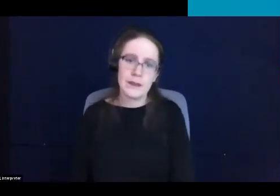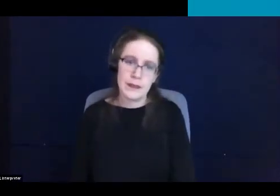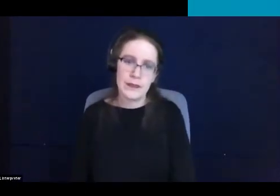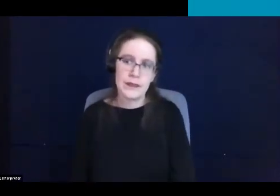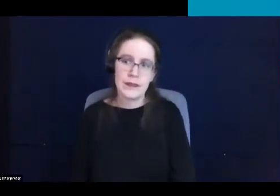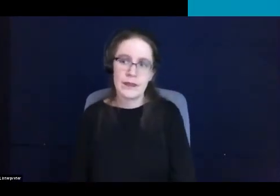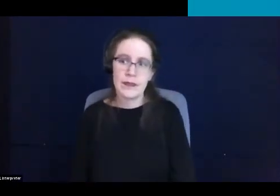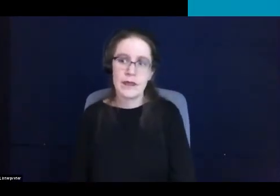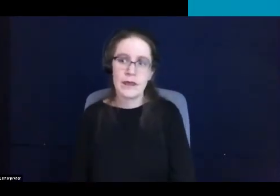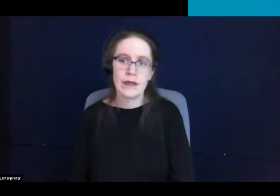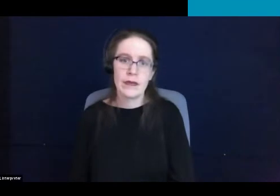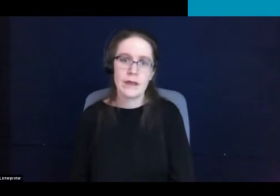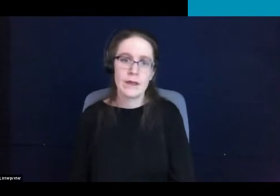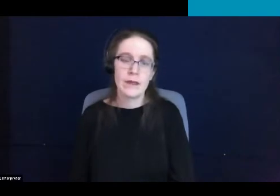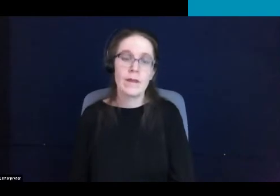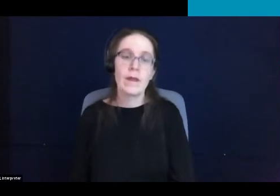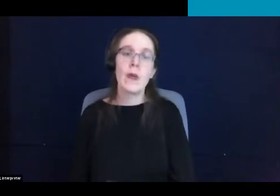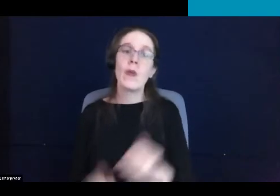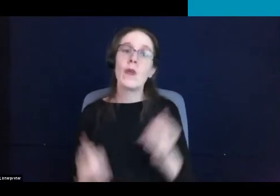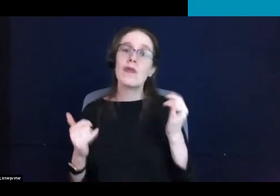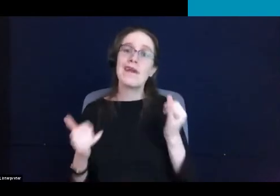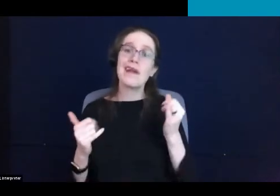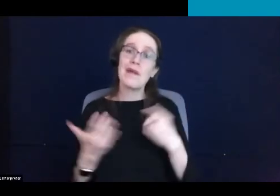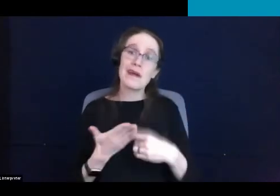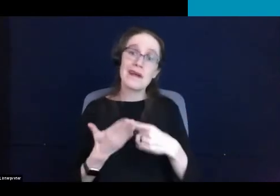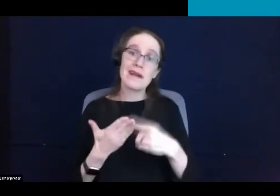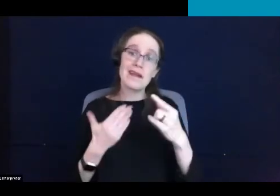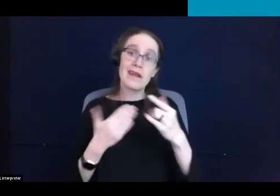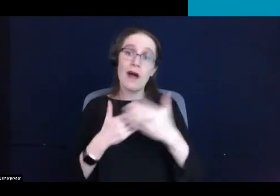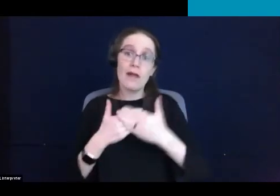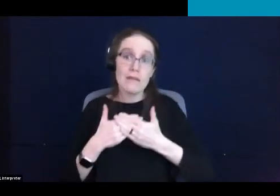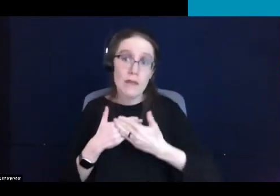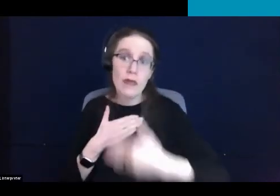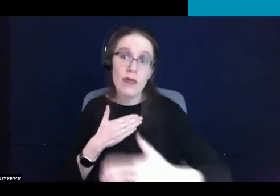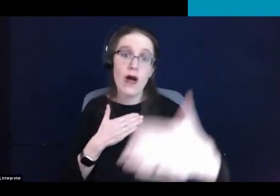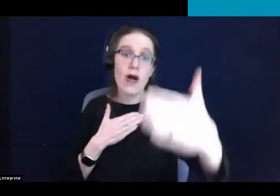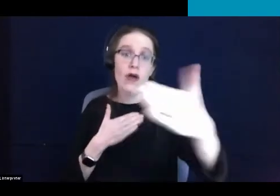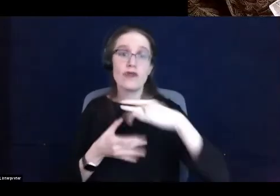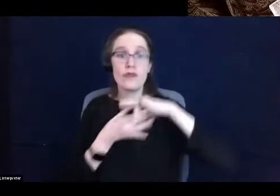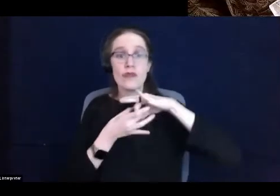So now we're going to transition into long-term grounding and healing.